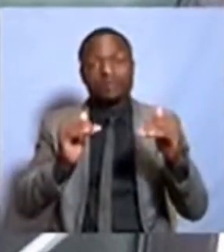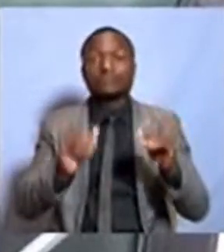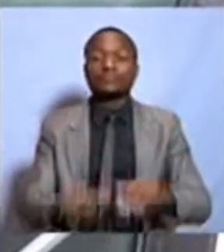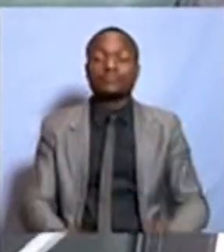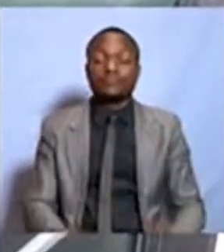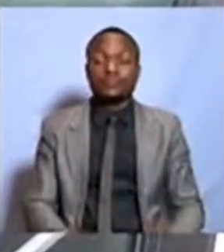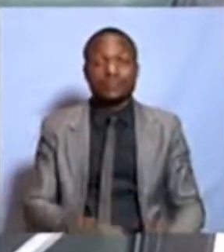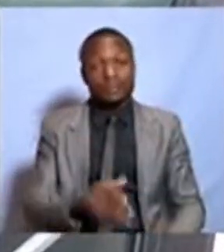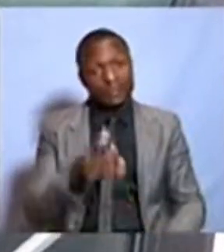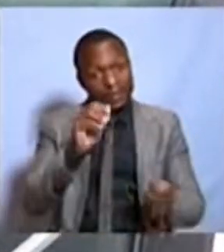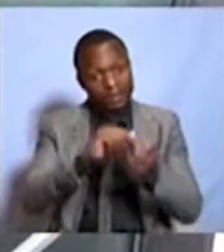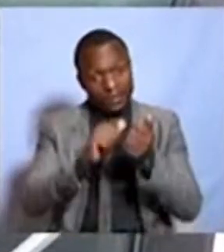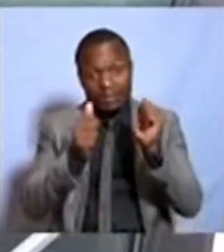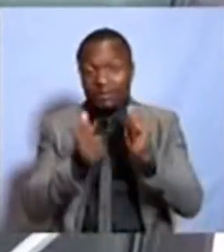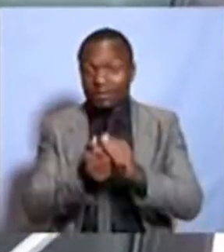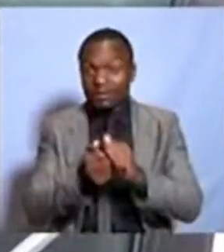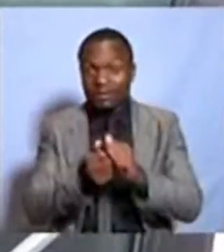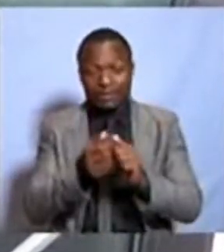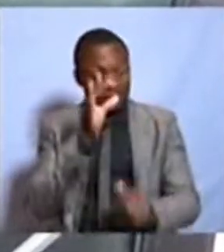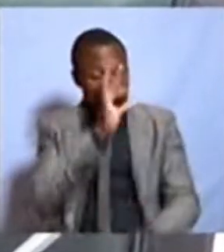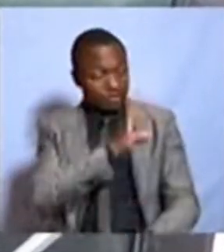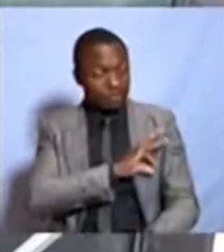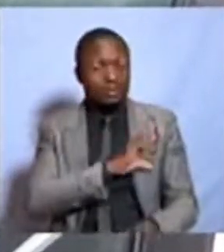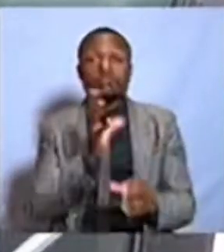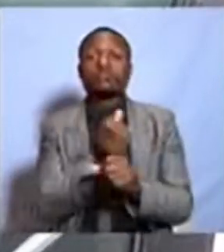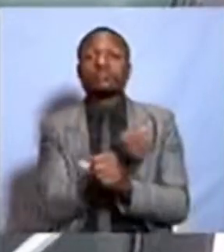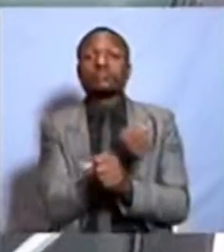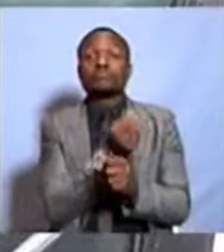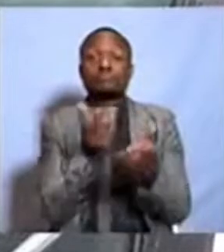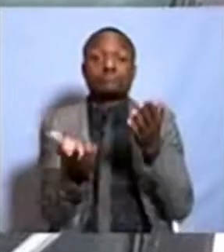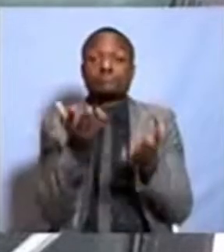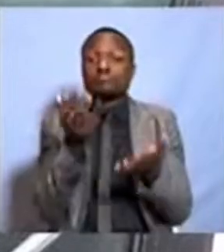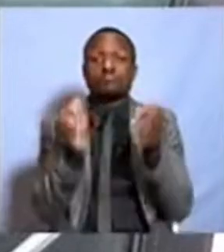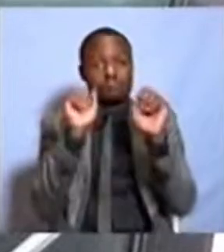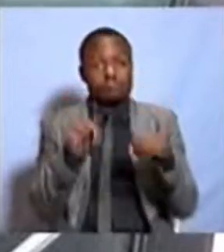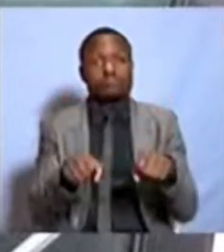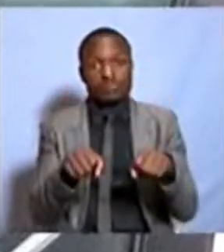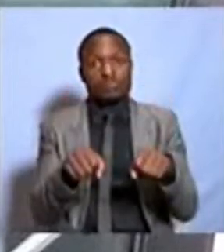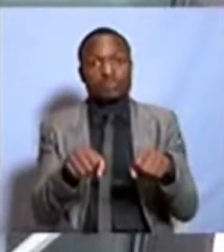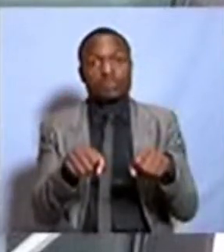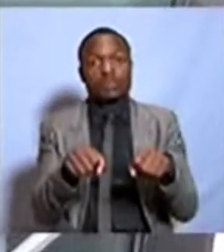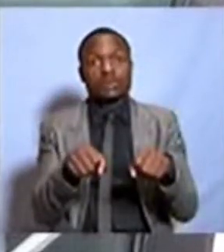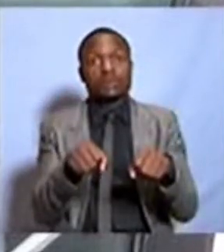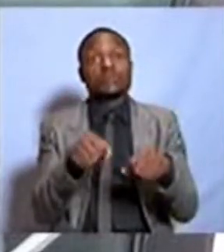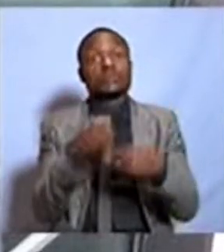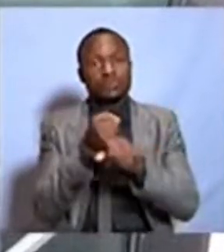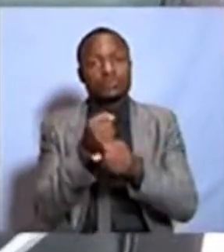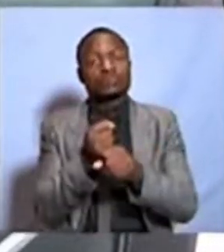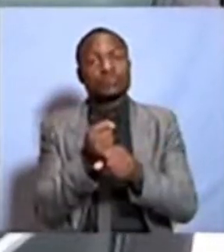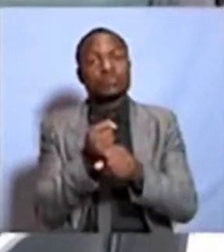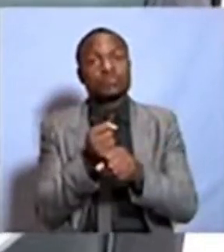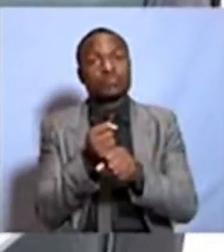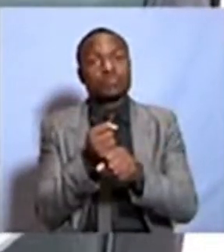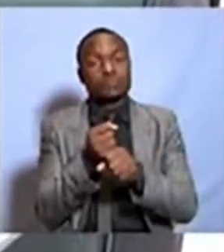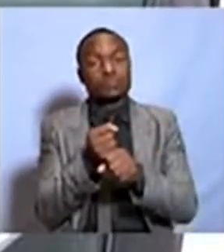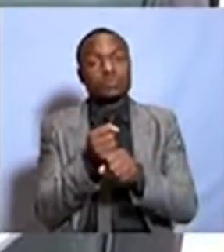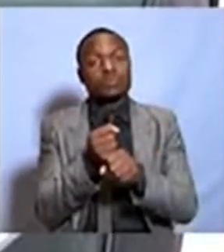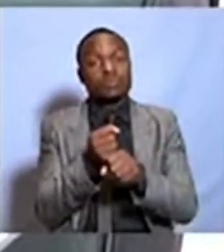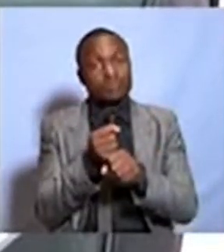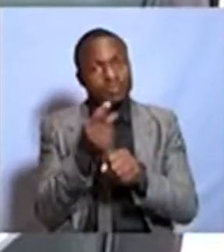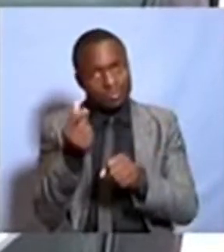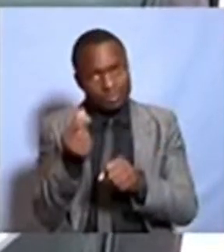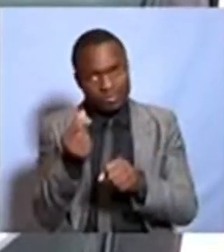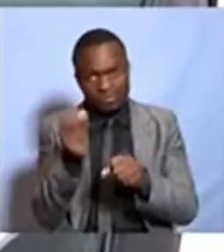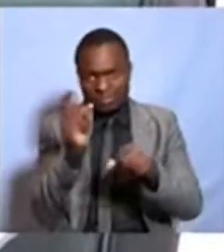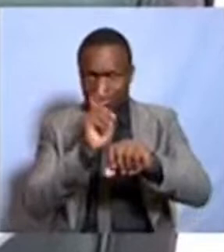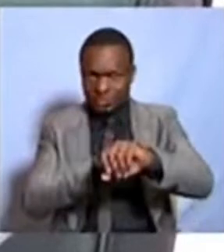the problem really the income they get or the ability to multiply that fund? I want to give an example. Ever since the